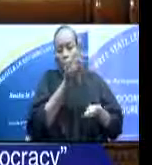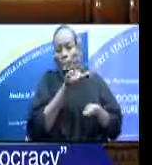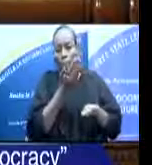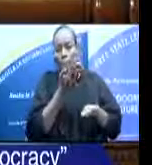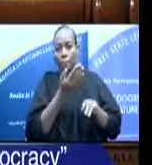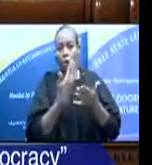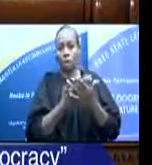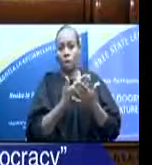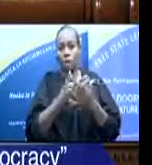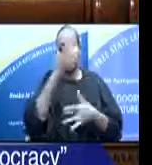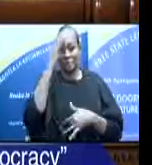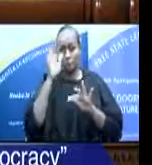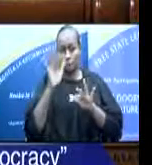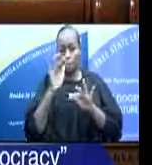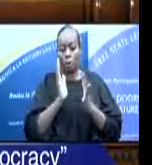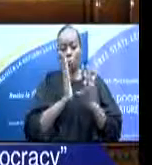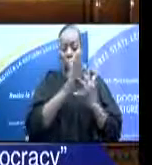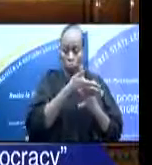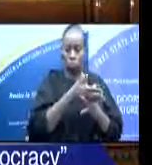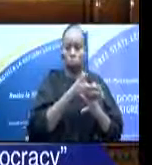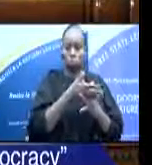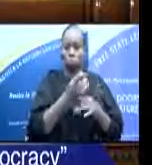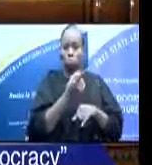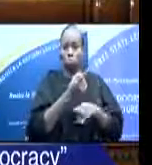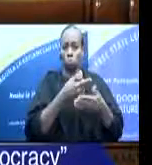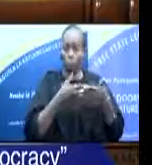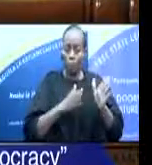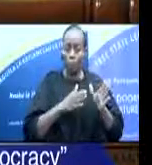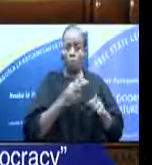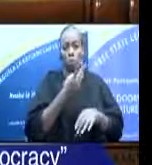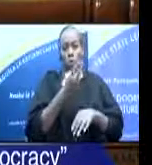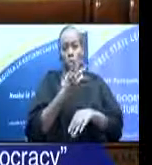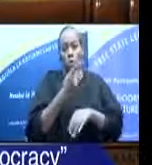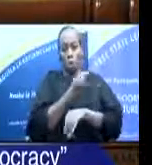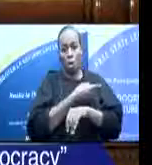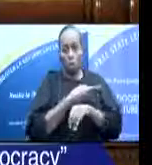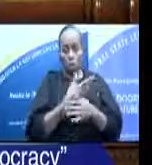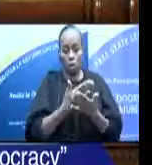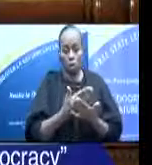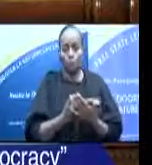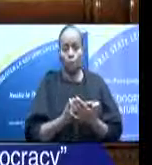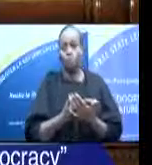di patient tsa rona di kgone ho fumana ditshebeletso tsa mantlha.